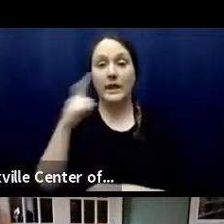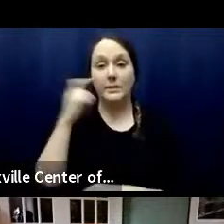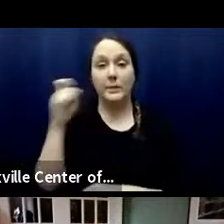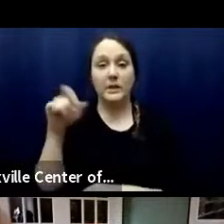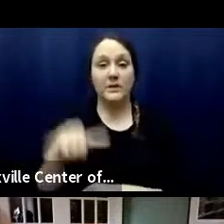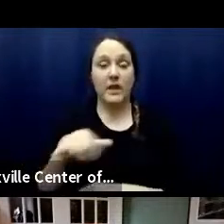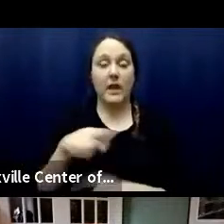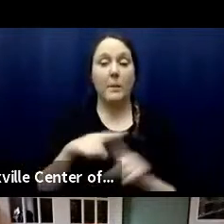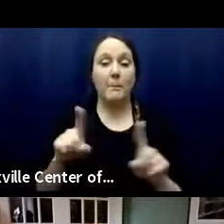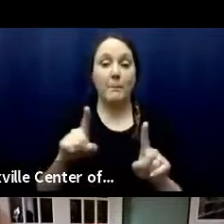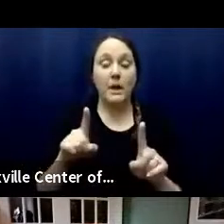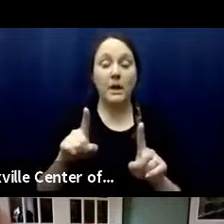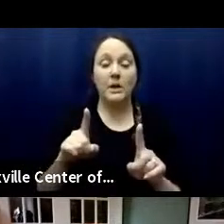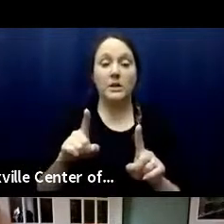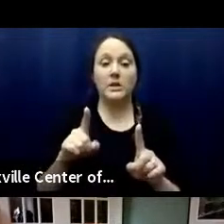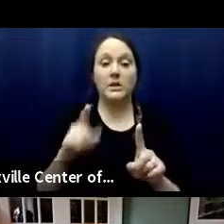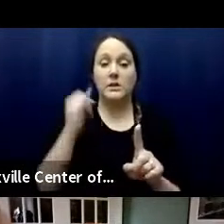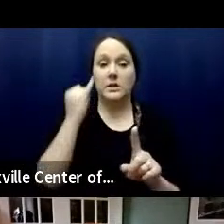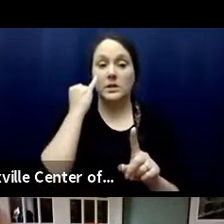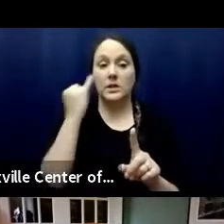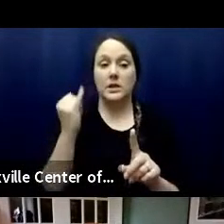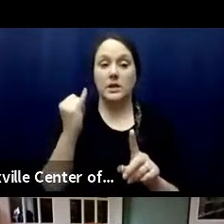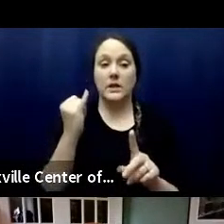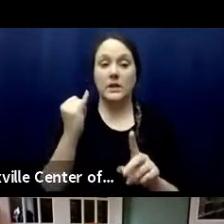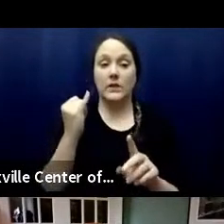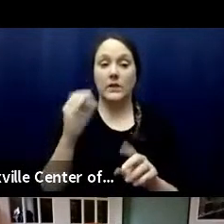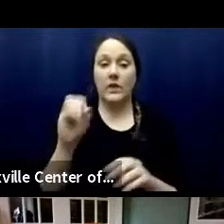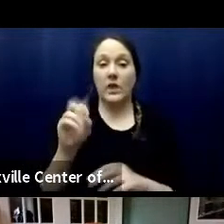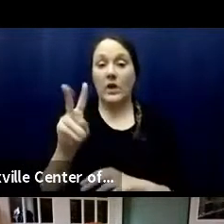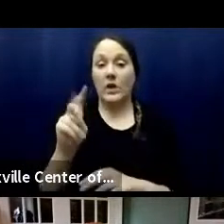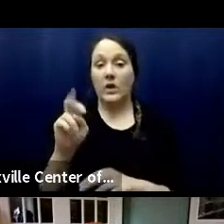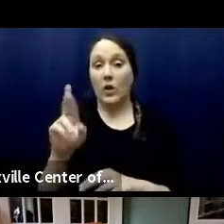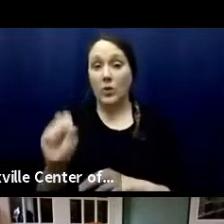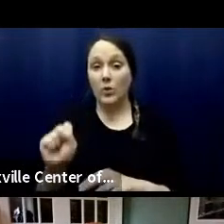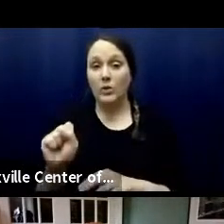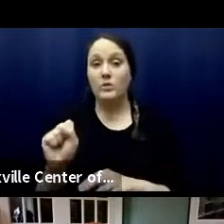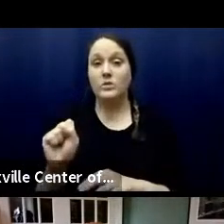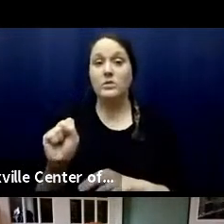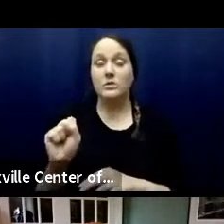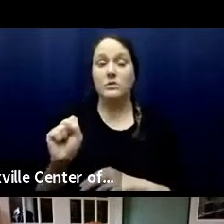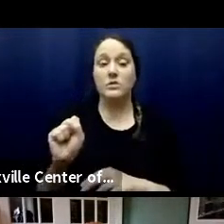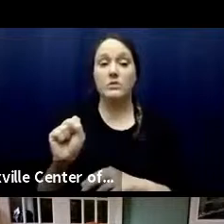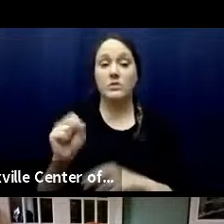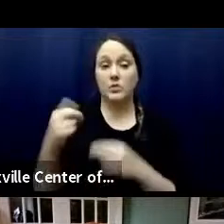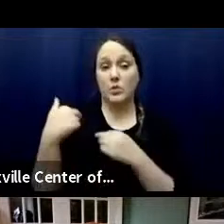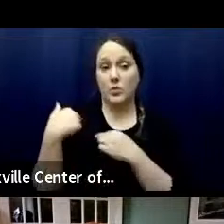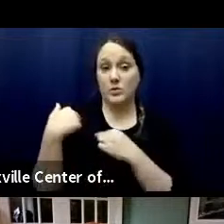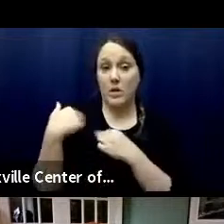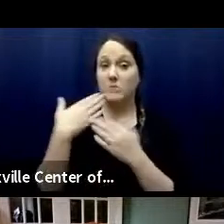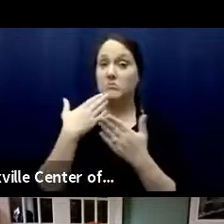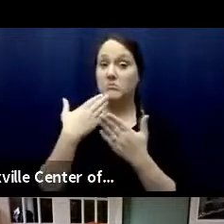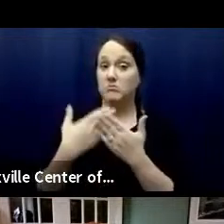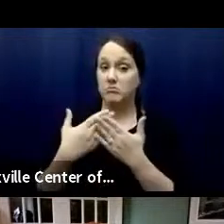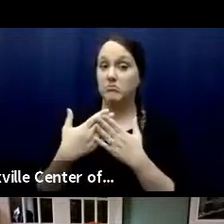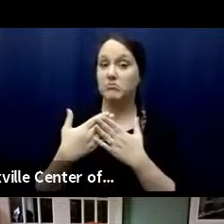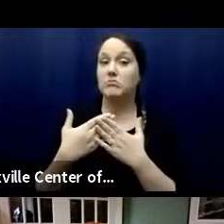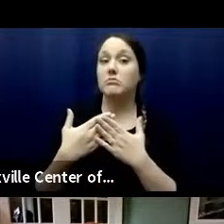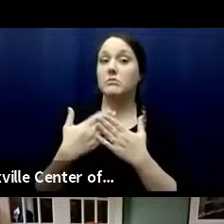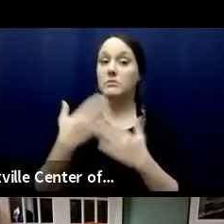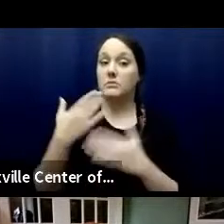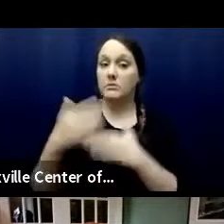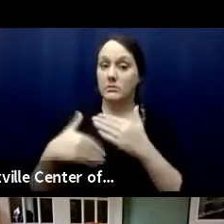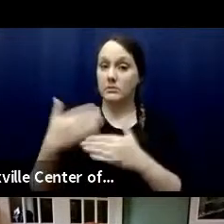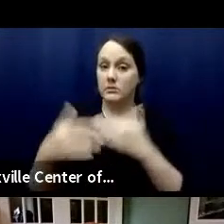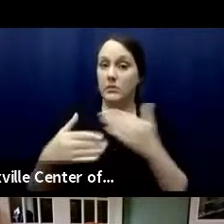this. But if our owners, if we did this, were responsible with masks and